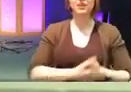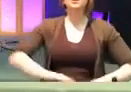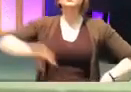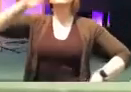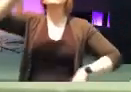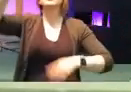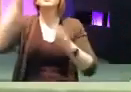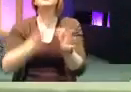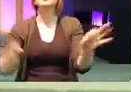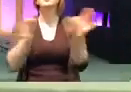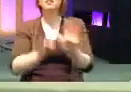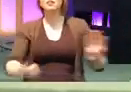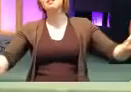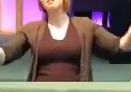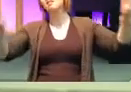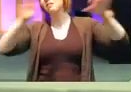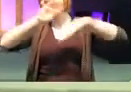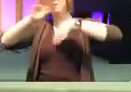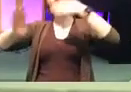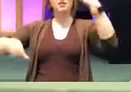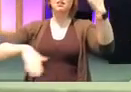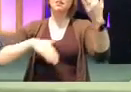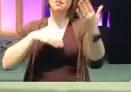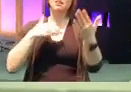You are worthy of it